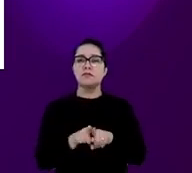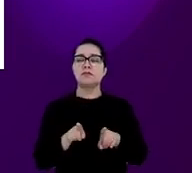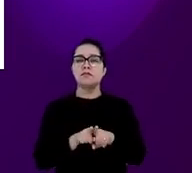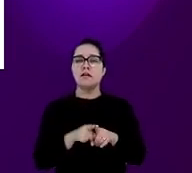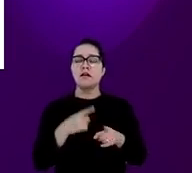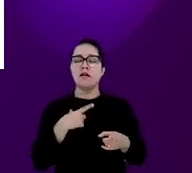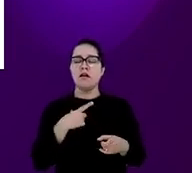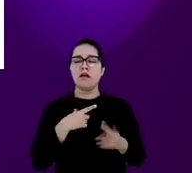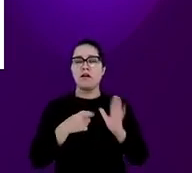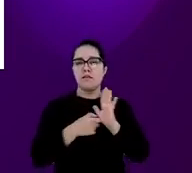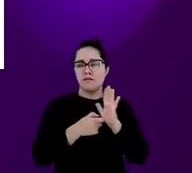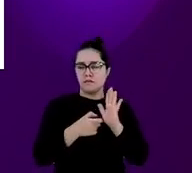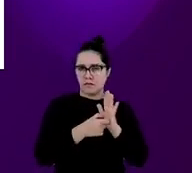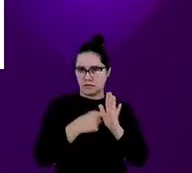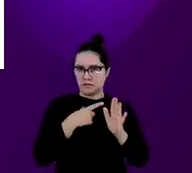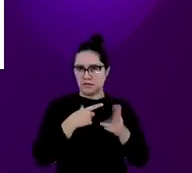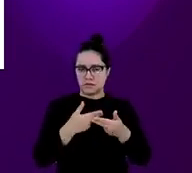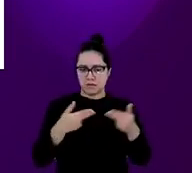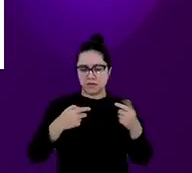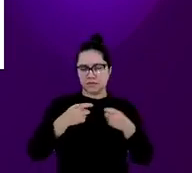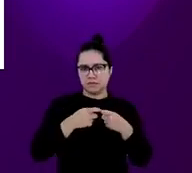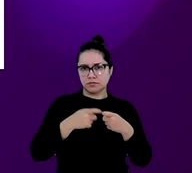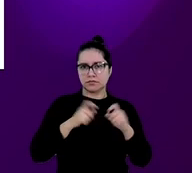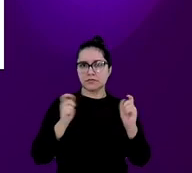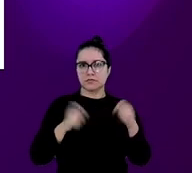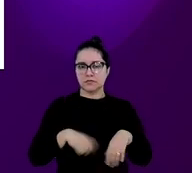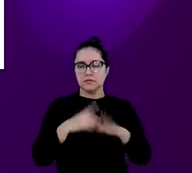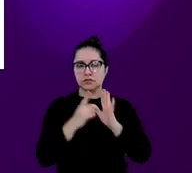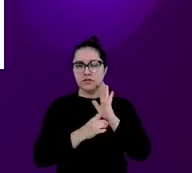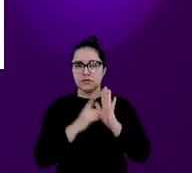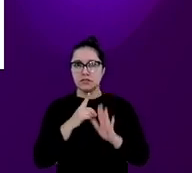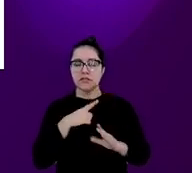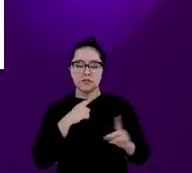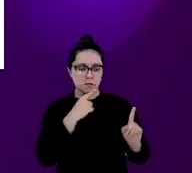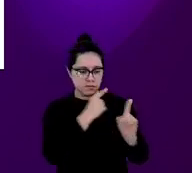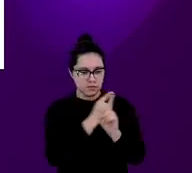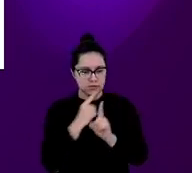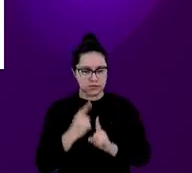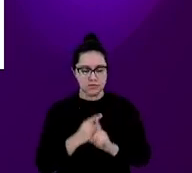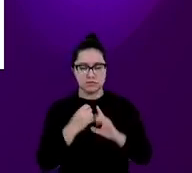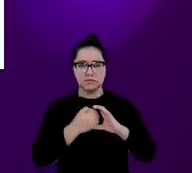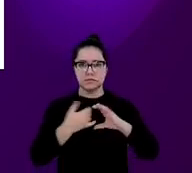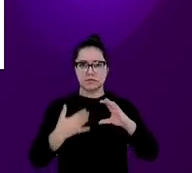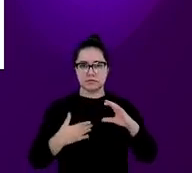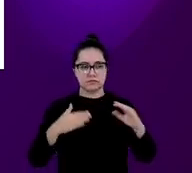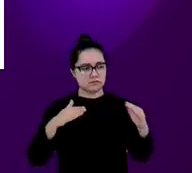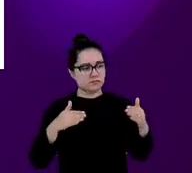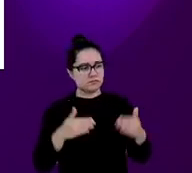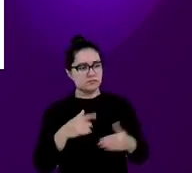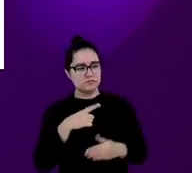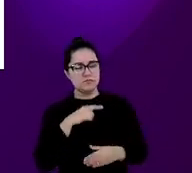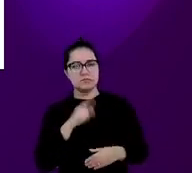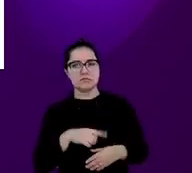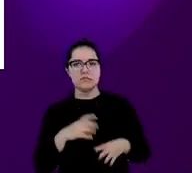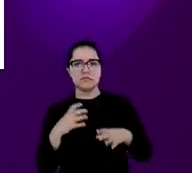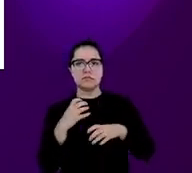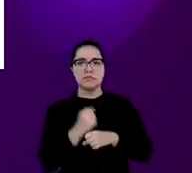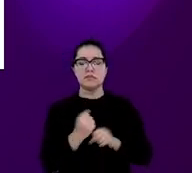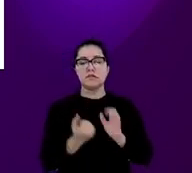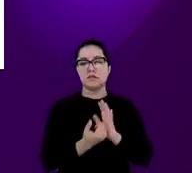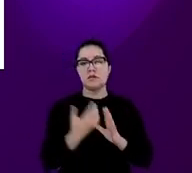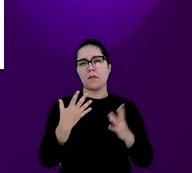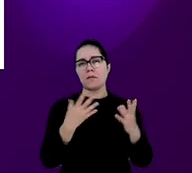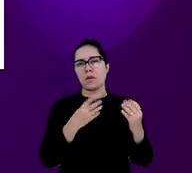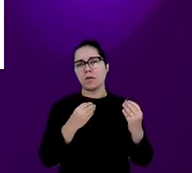specific characteristics of the patient with a huge amount of data, and the traditional